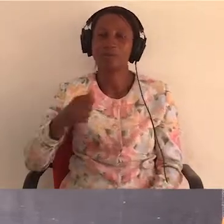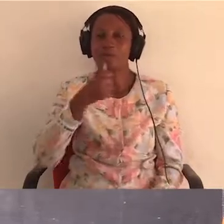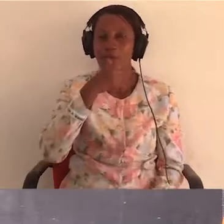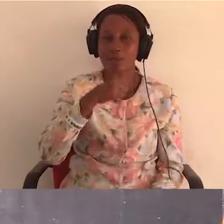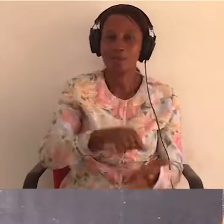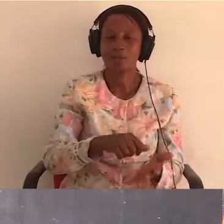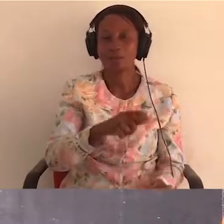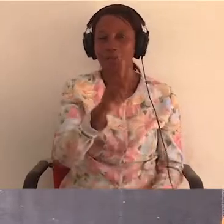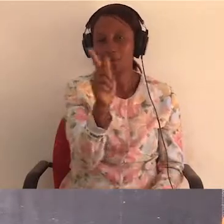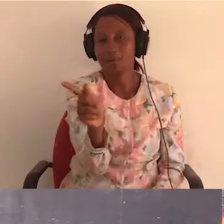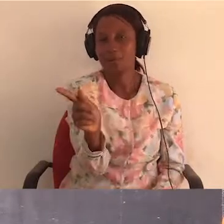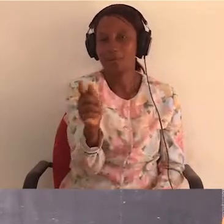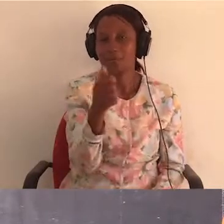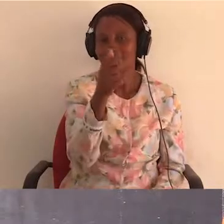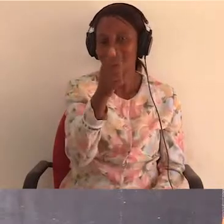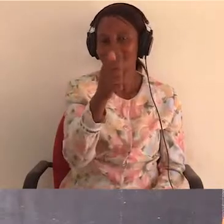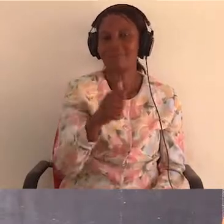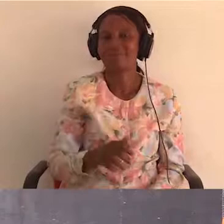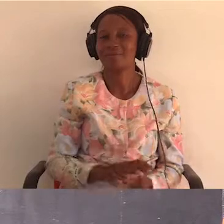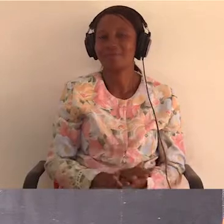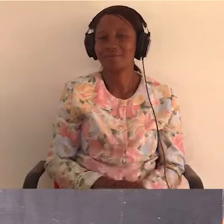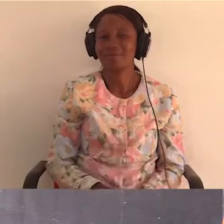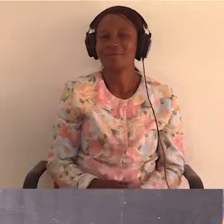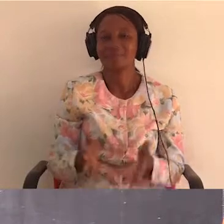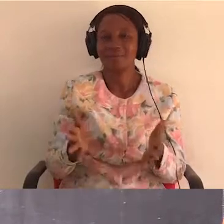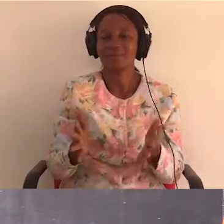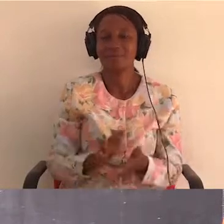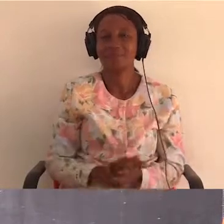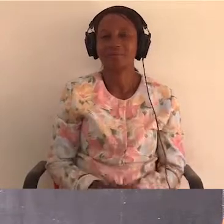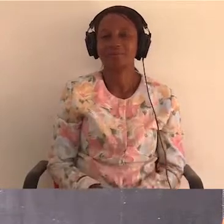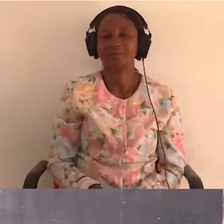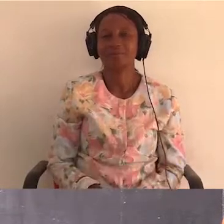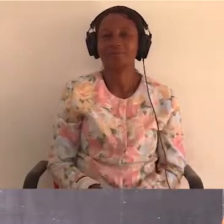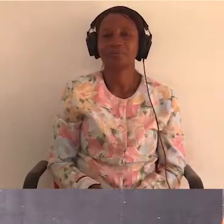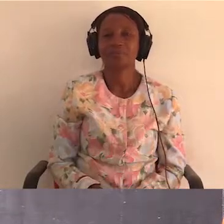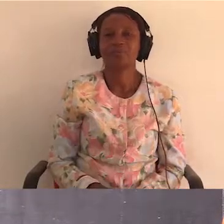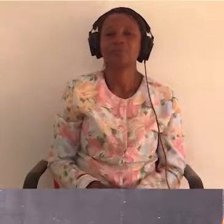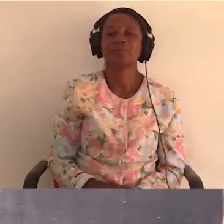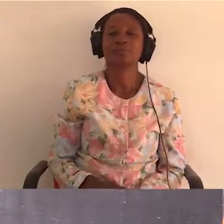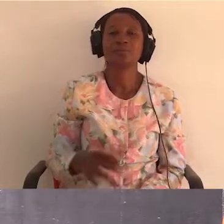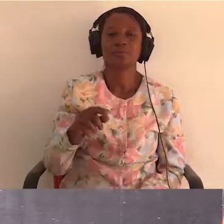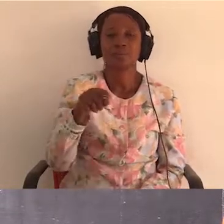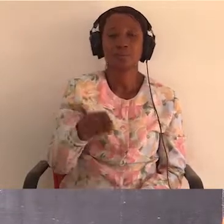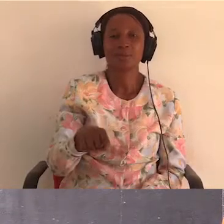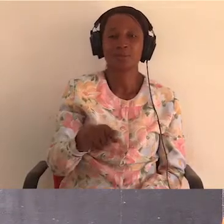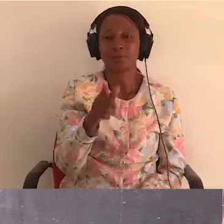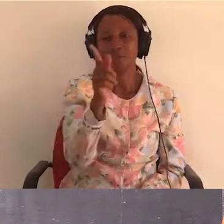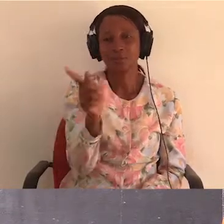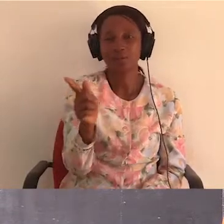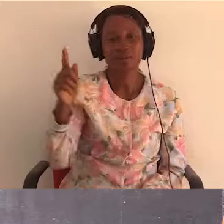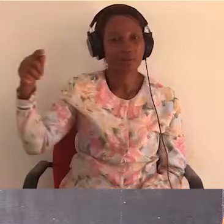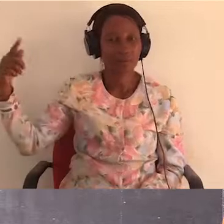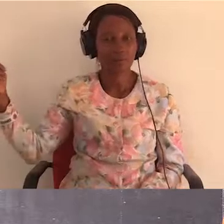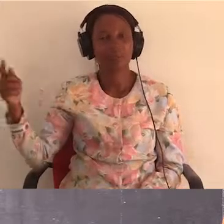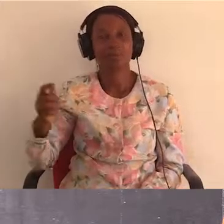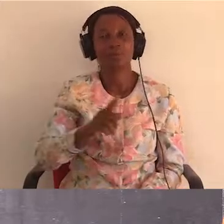Good. Now, This word, this sound here,